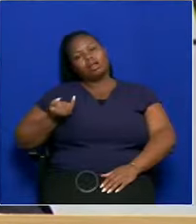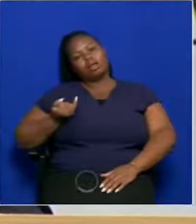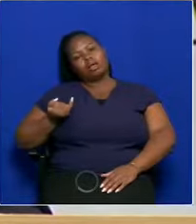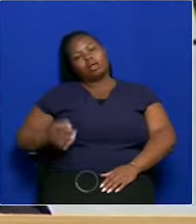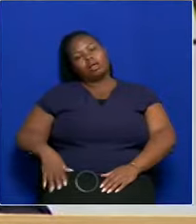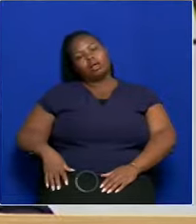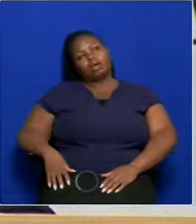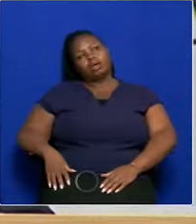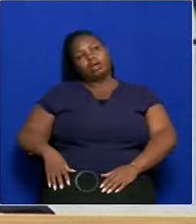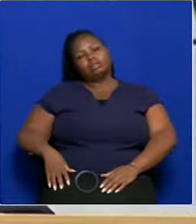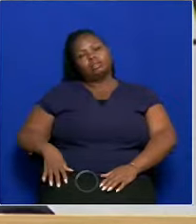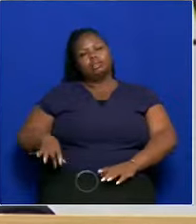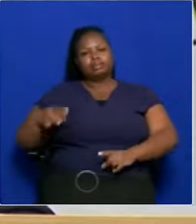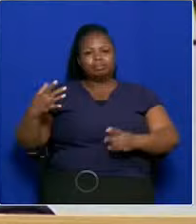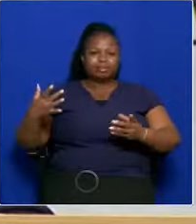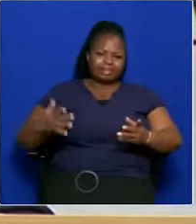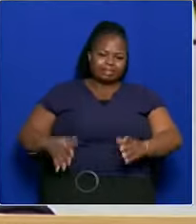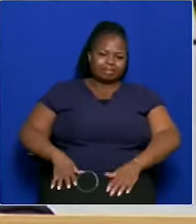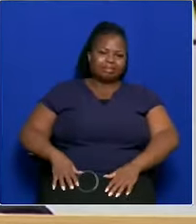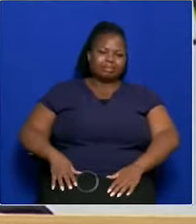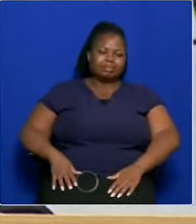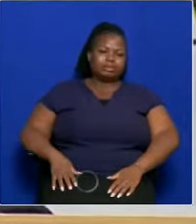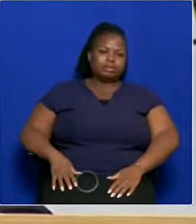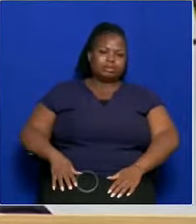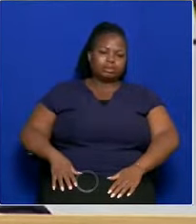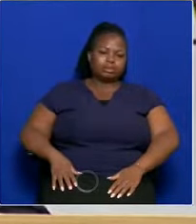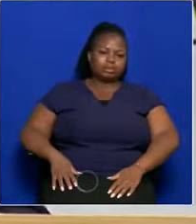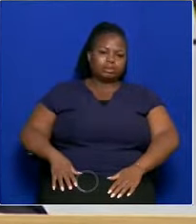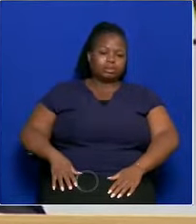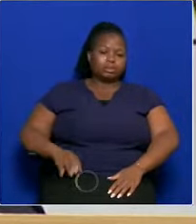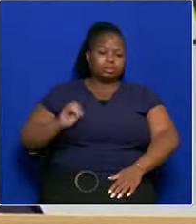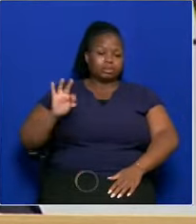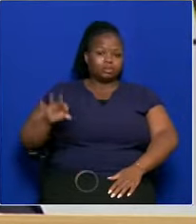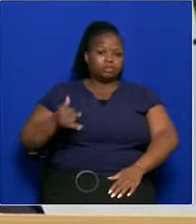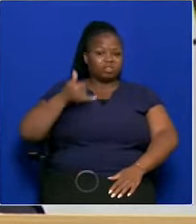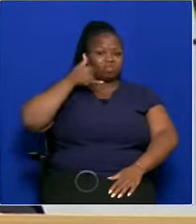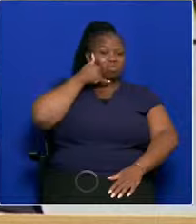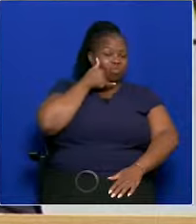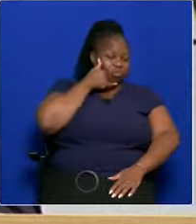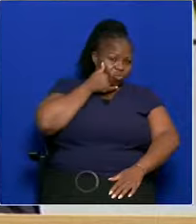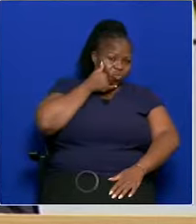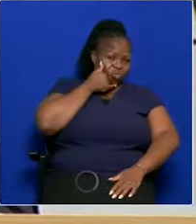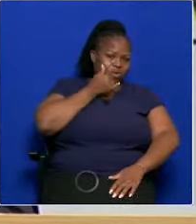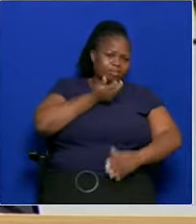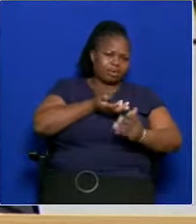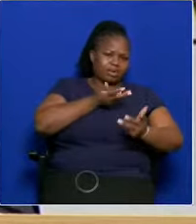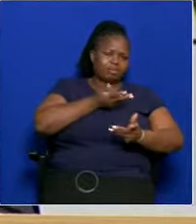sometimes they are irritant. If they phone you, for example, they phoned me